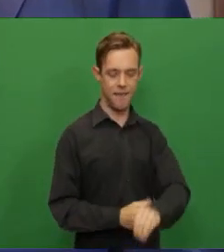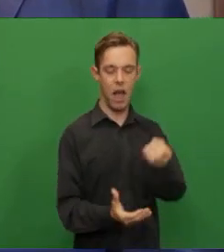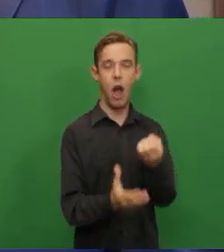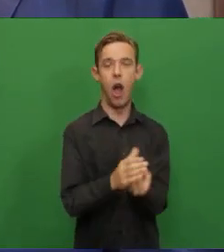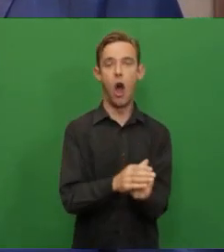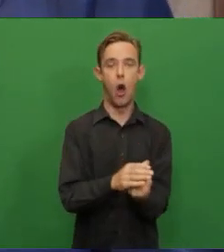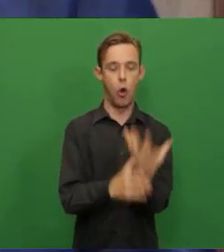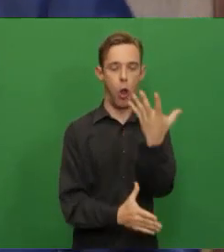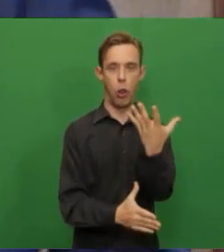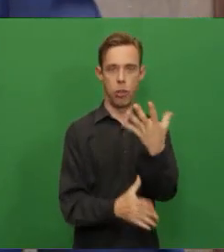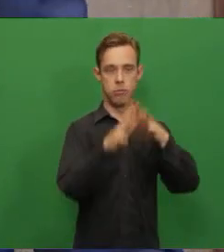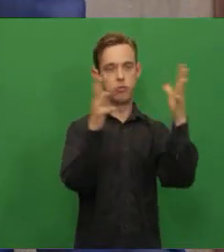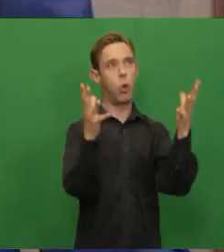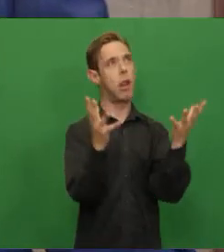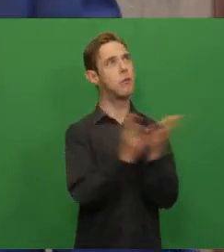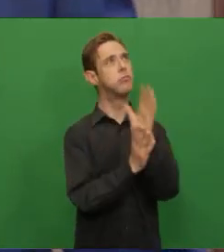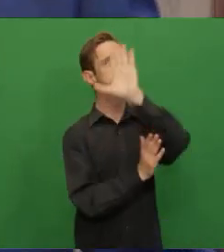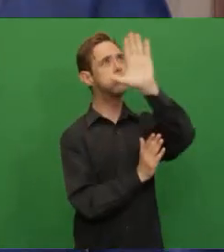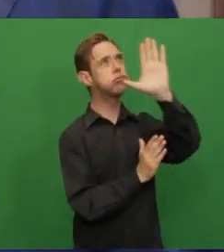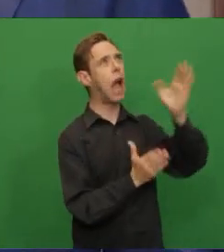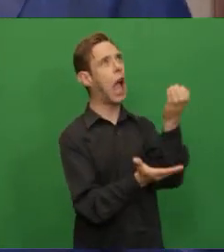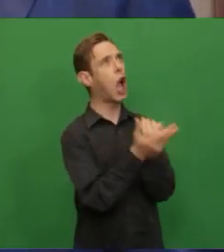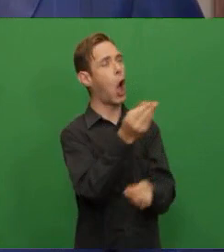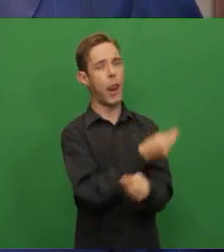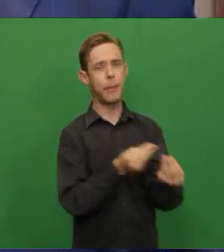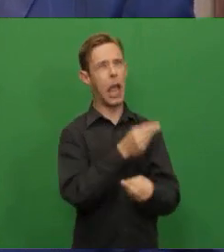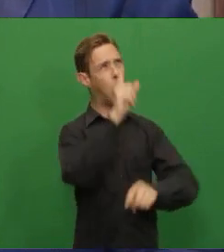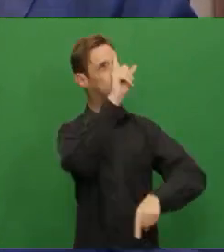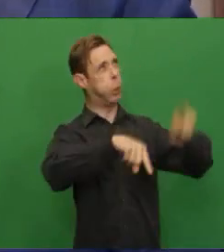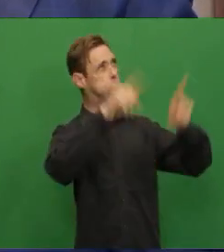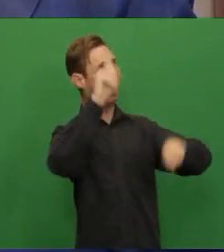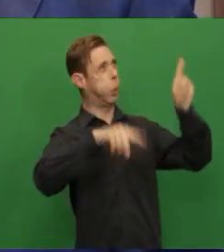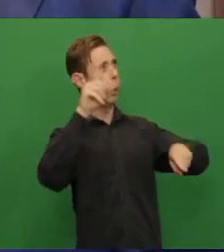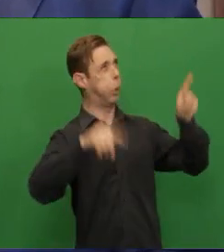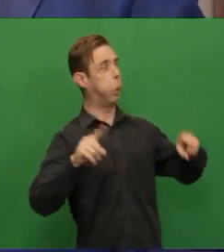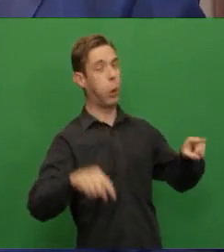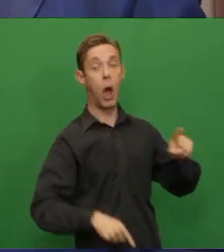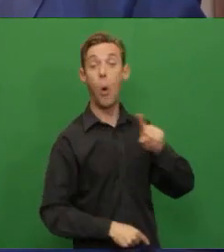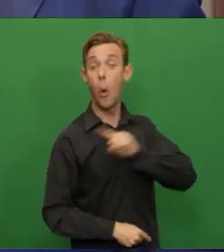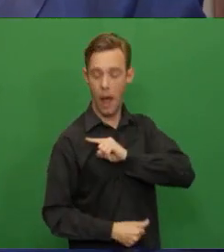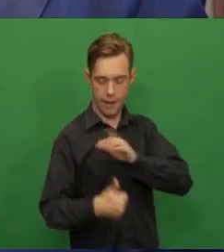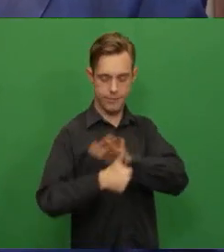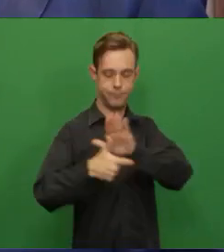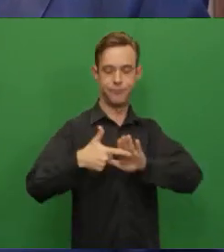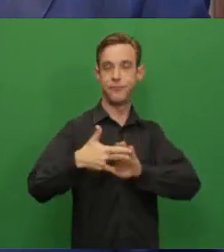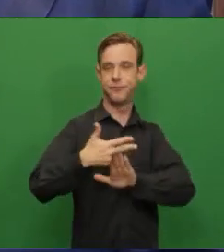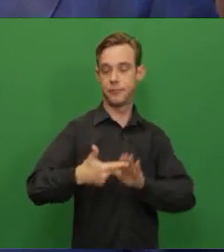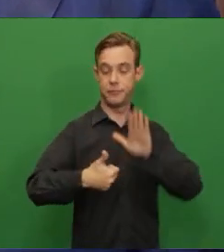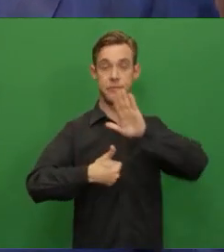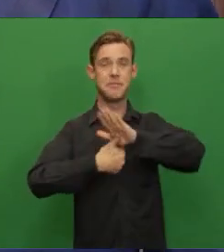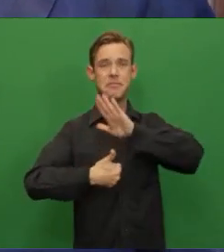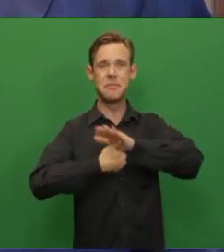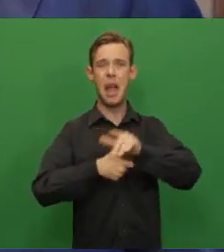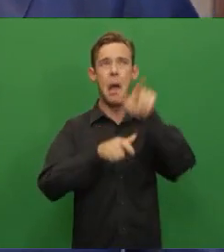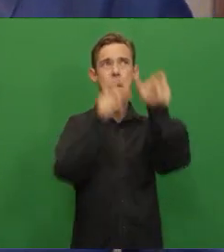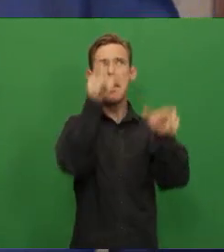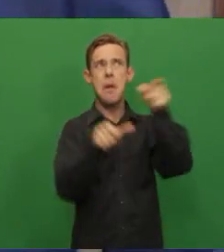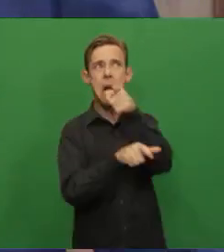global growth. This is amplified by elevated policy